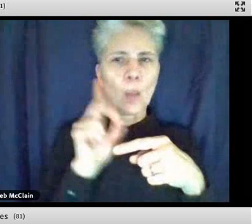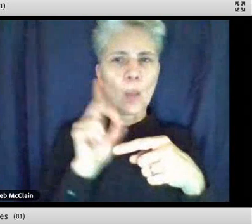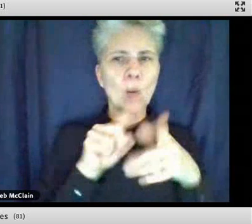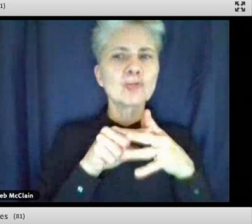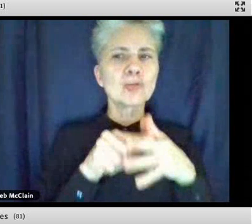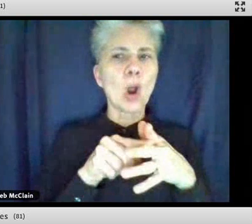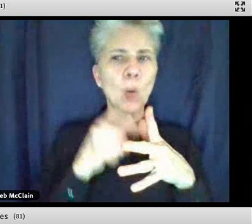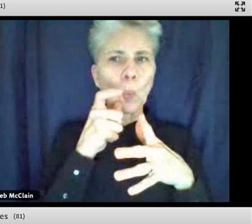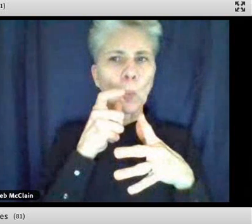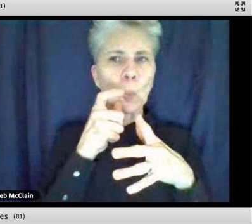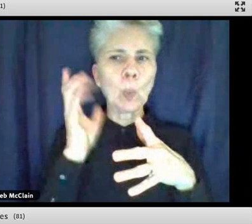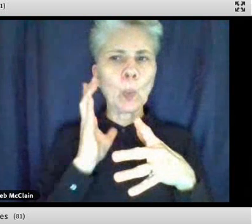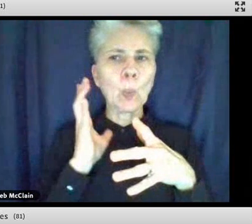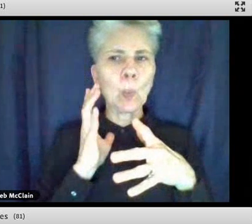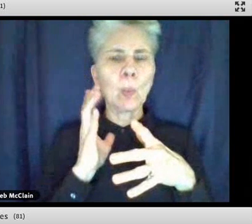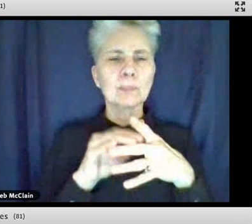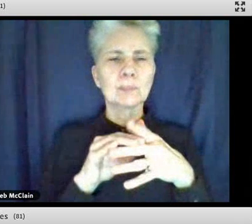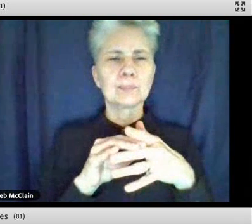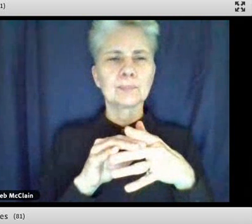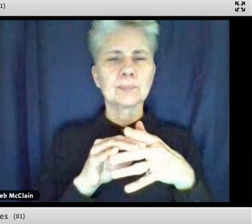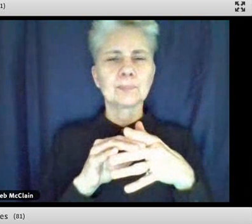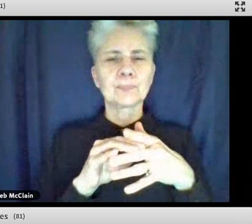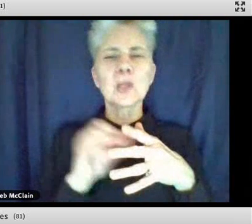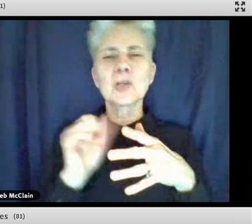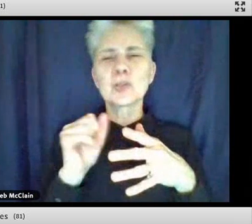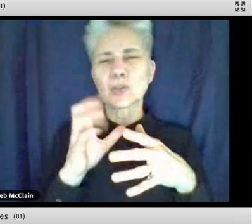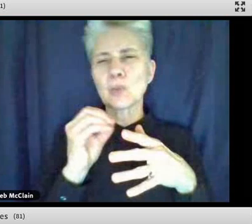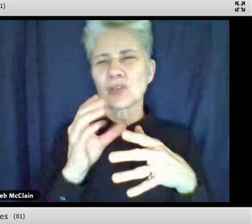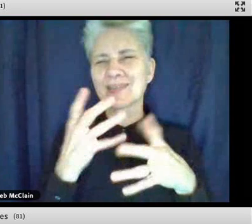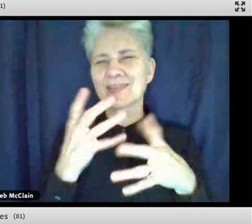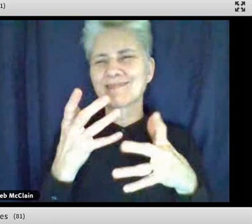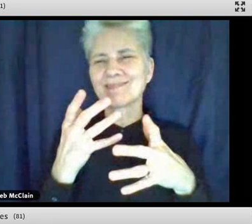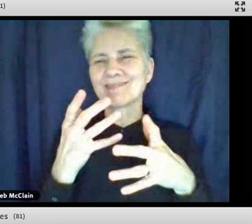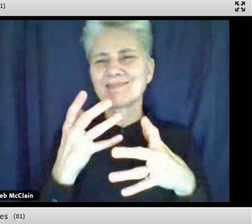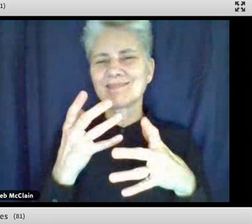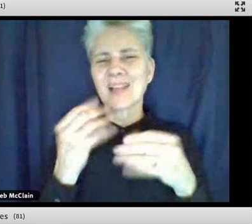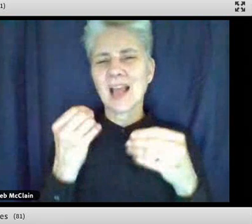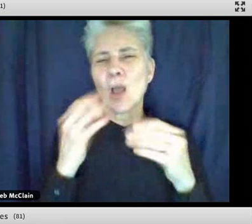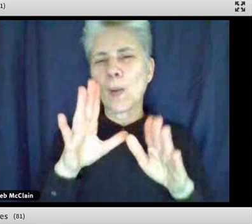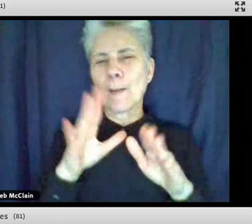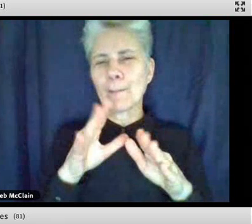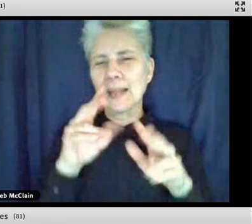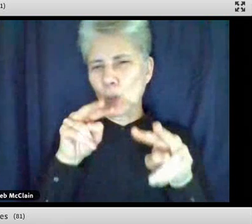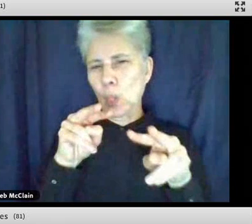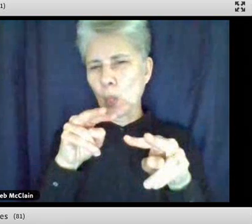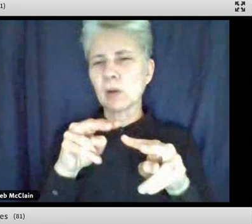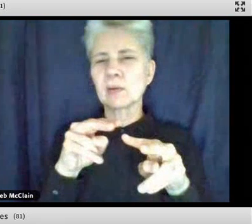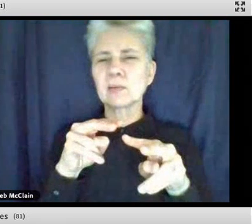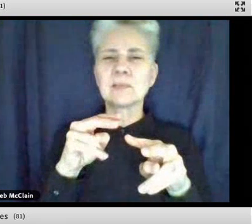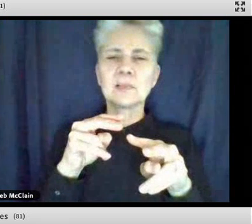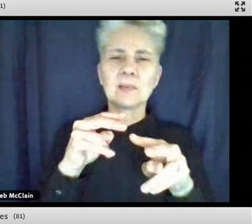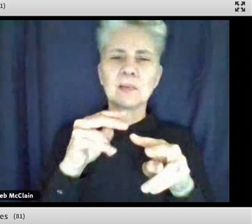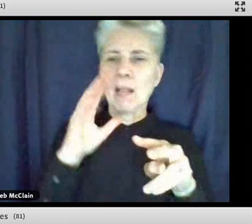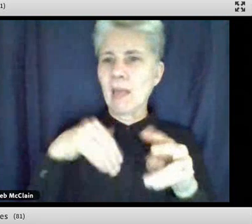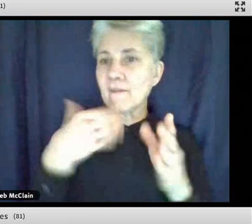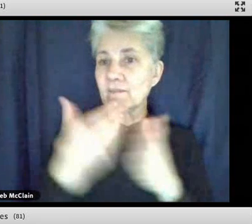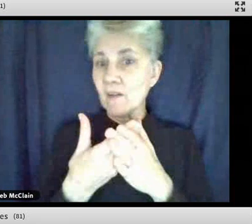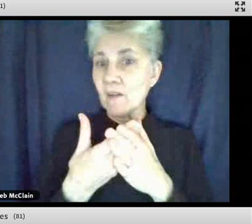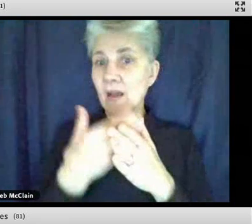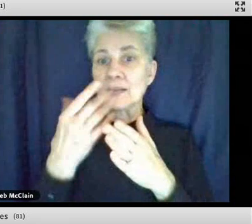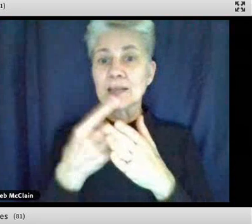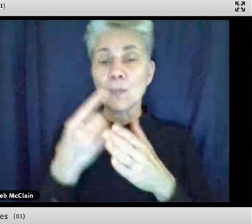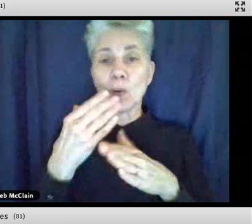look and see some of those facts, verified or not verified. So I'm going to stop sharing my screen and